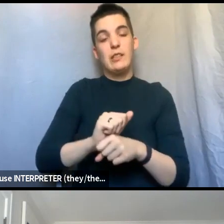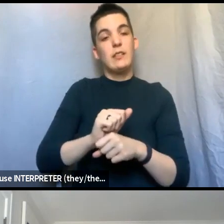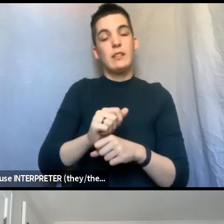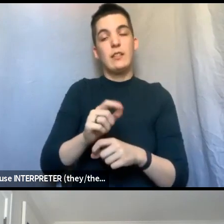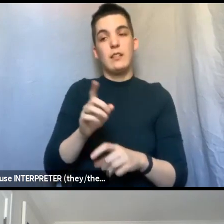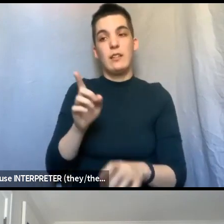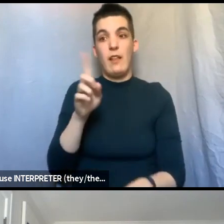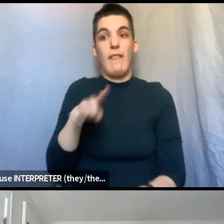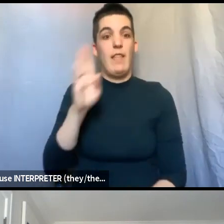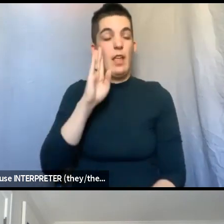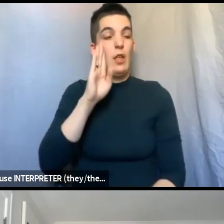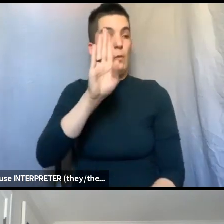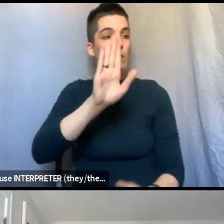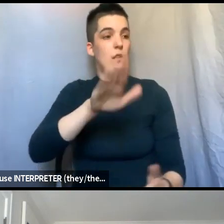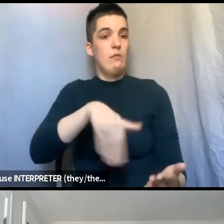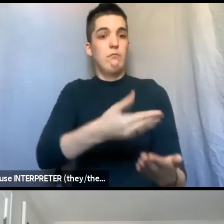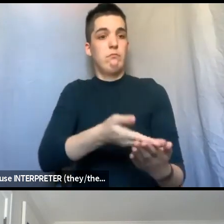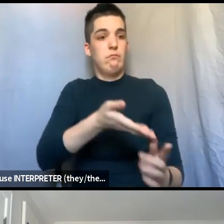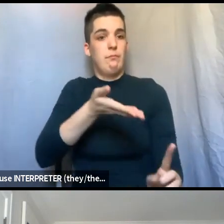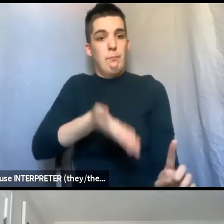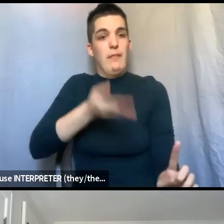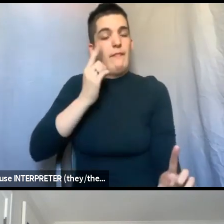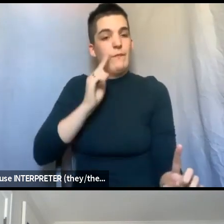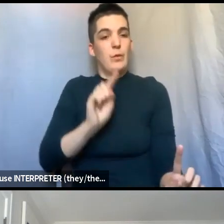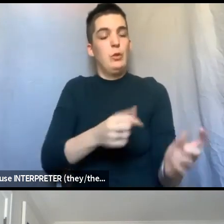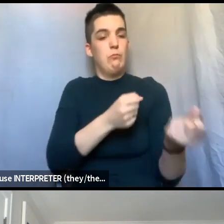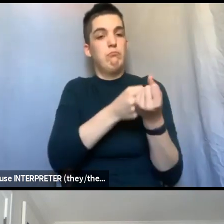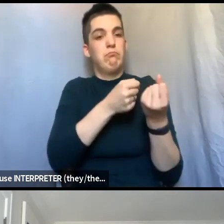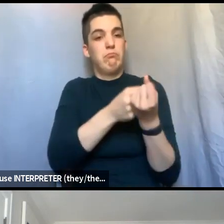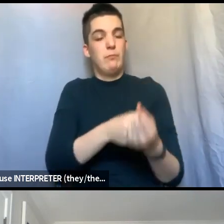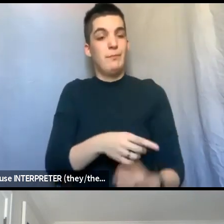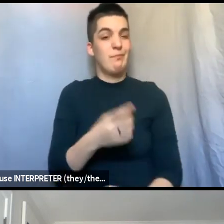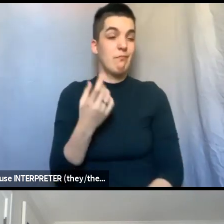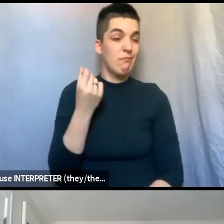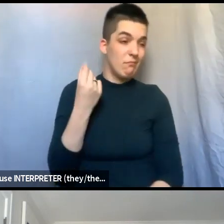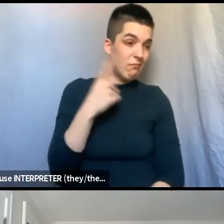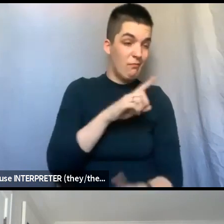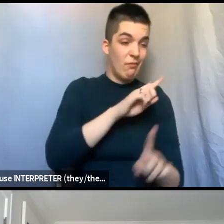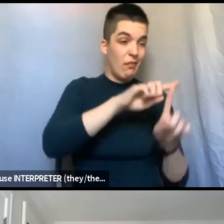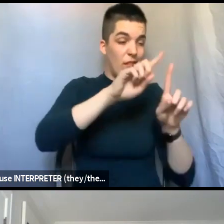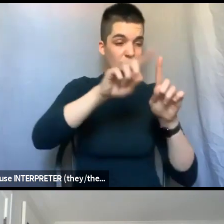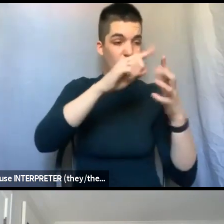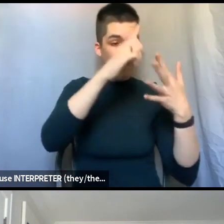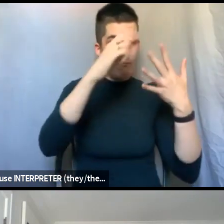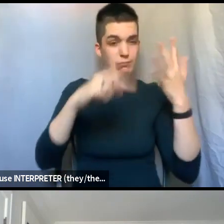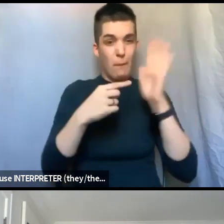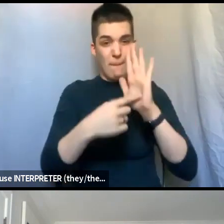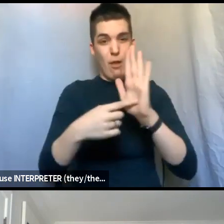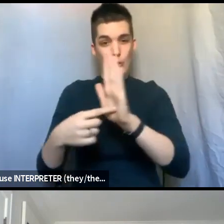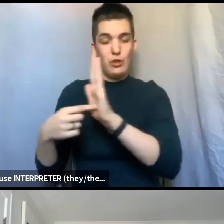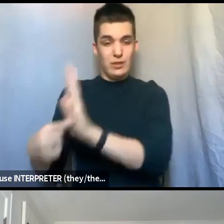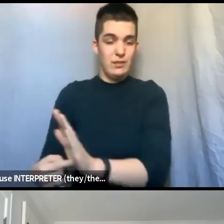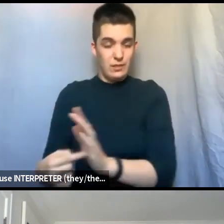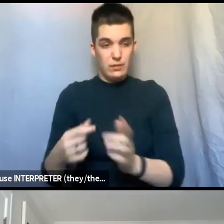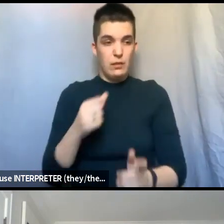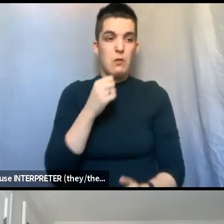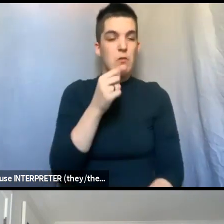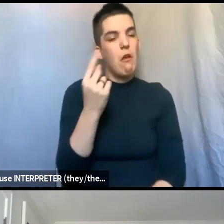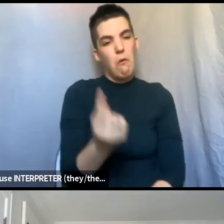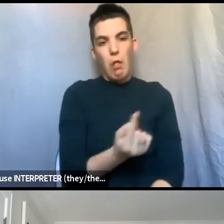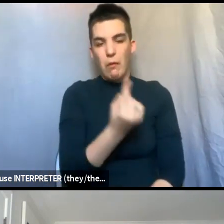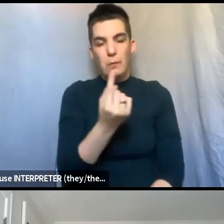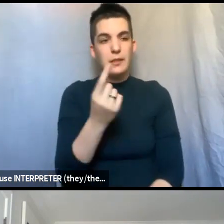they will be there for you. The models are not necessarily the ones that we know.